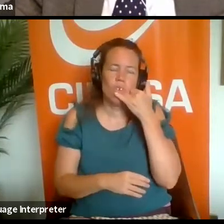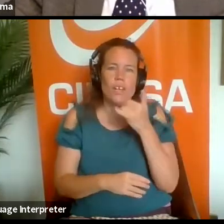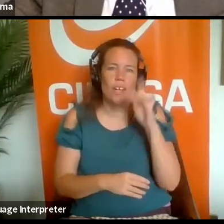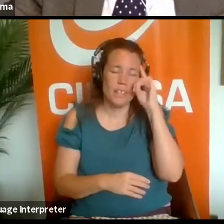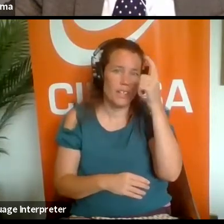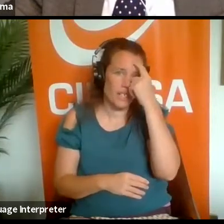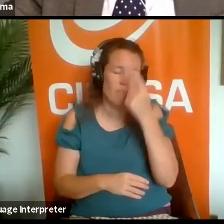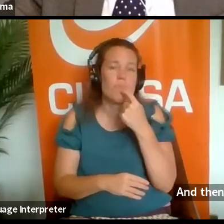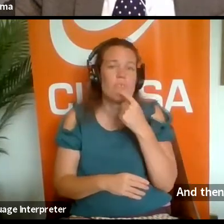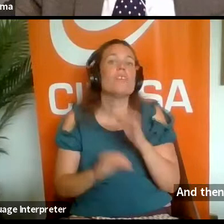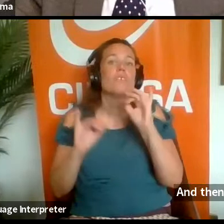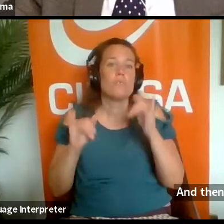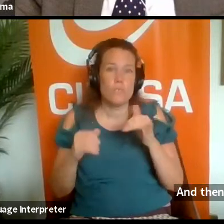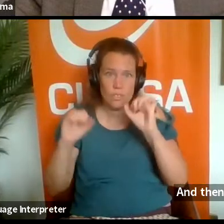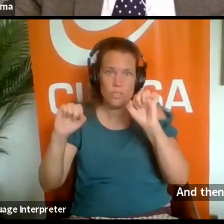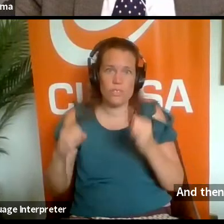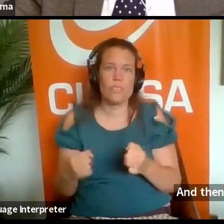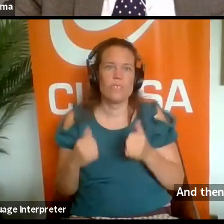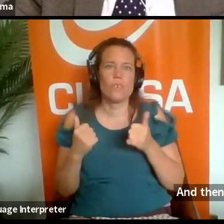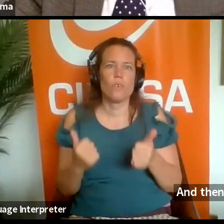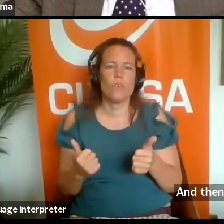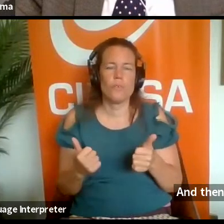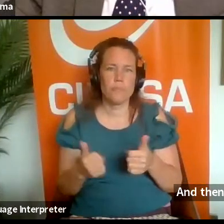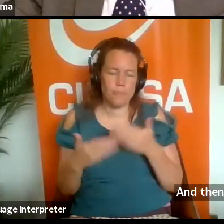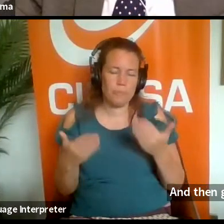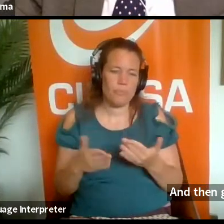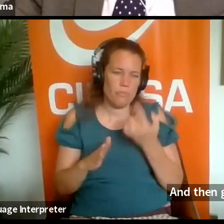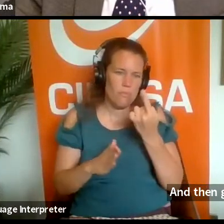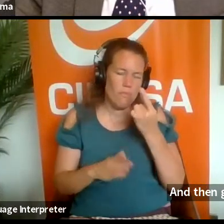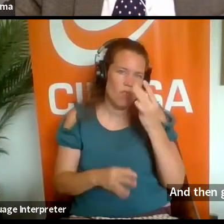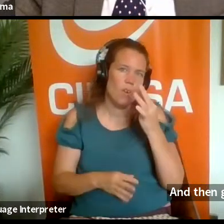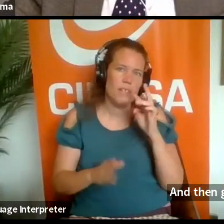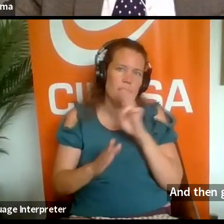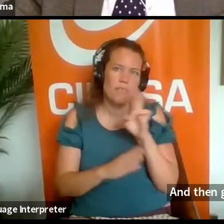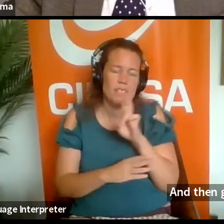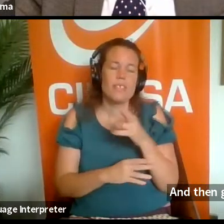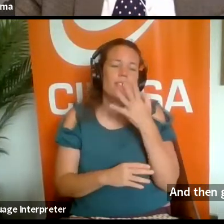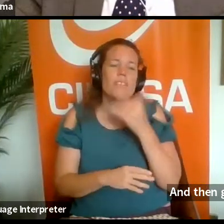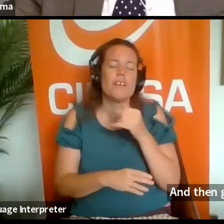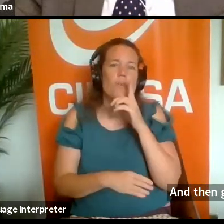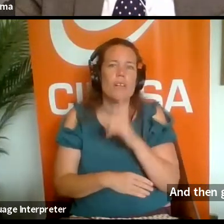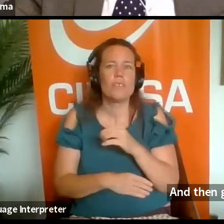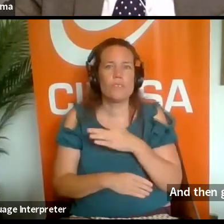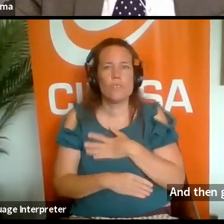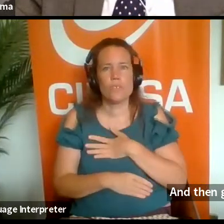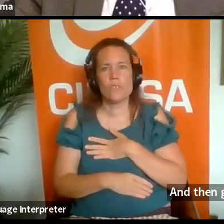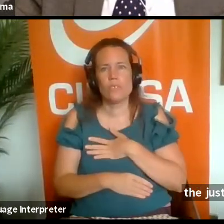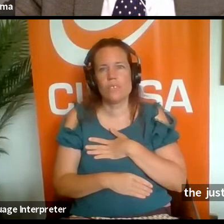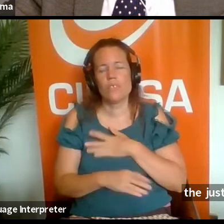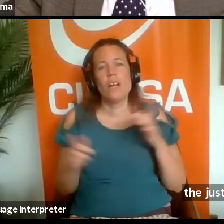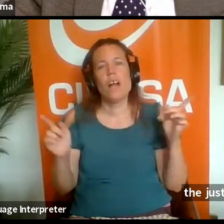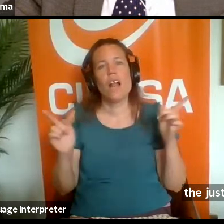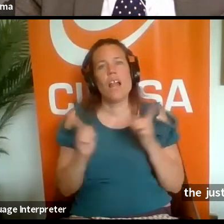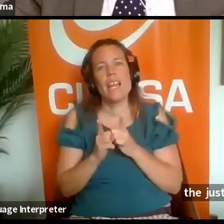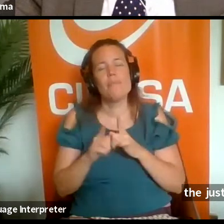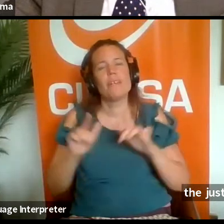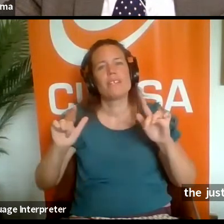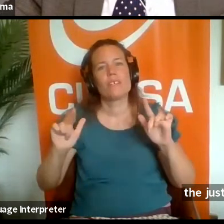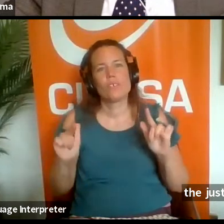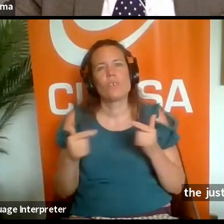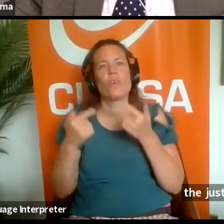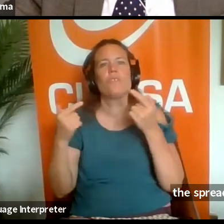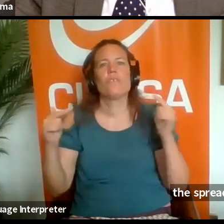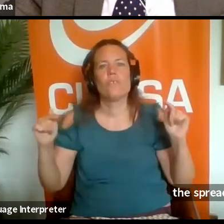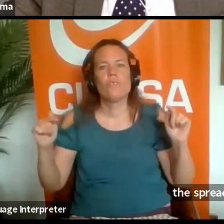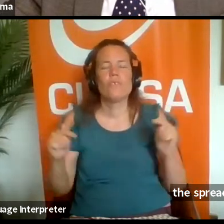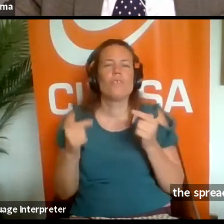right. And one of the justifications given for this is they're trying to limit the spread, or they're trying to limit conflicts that sprang